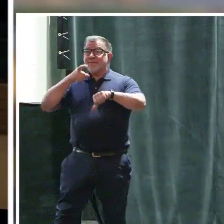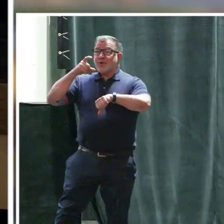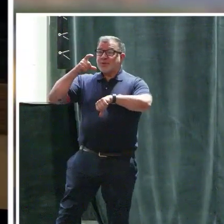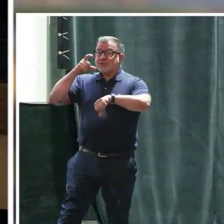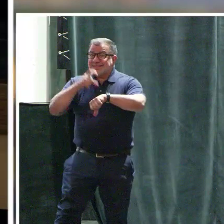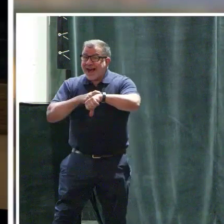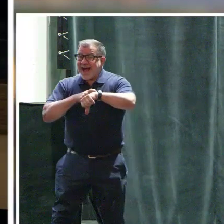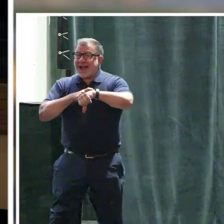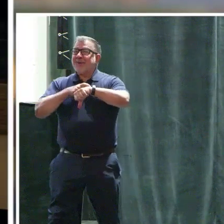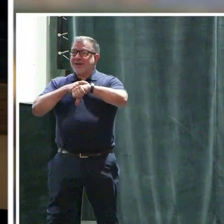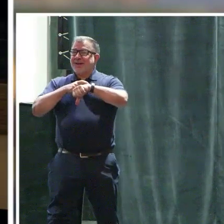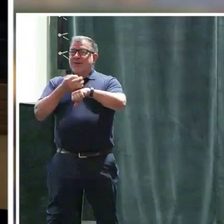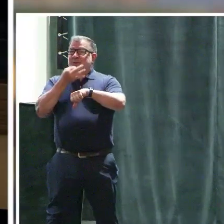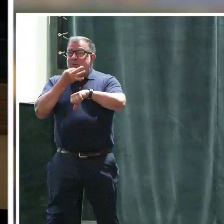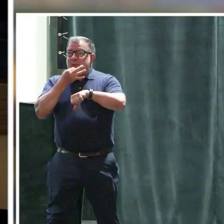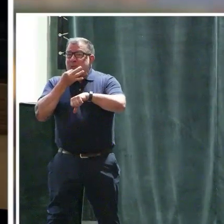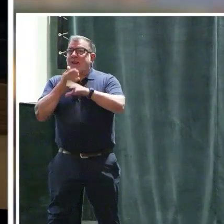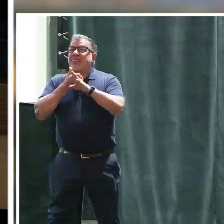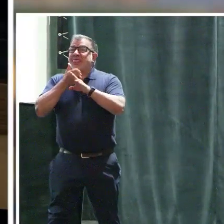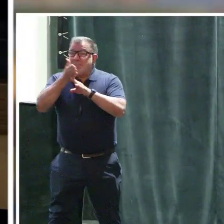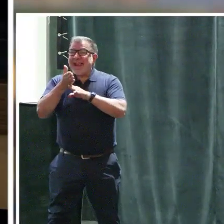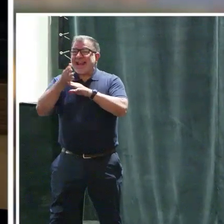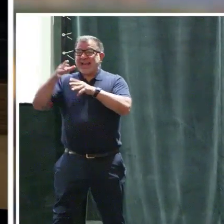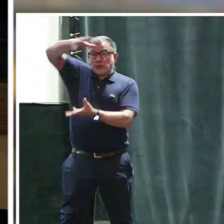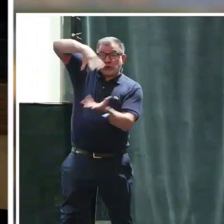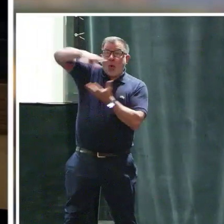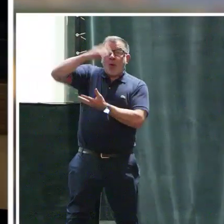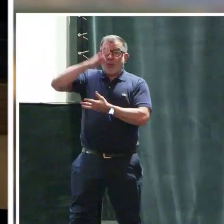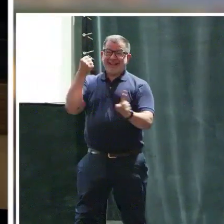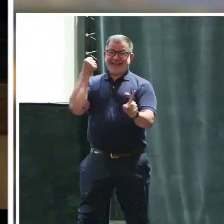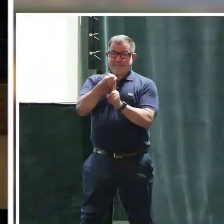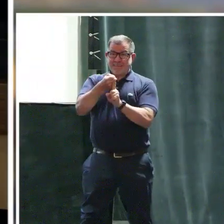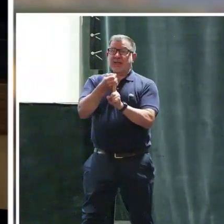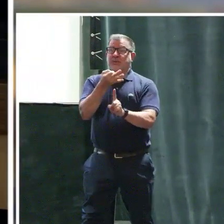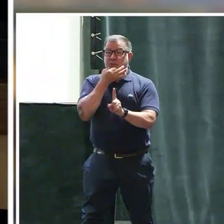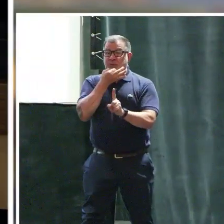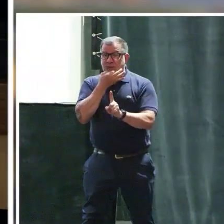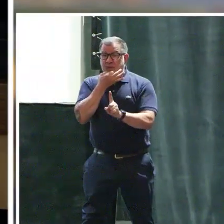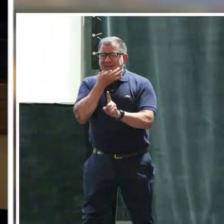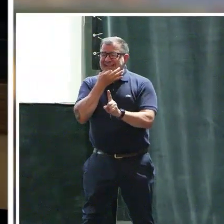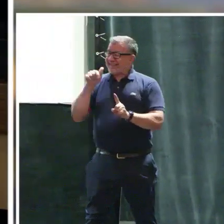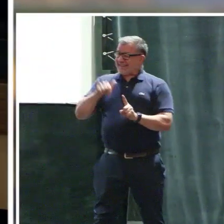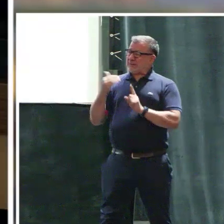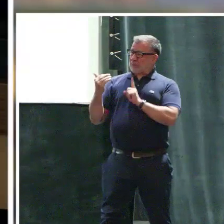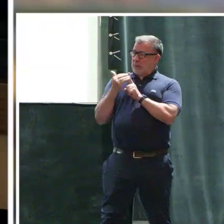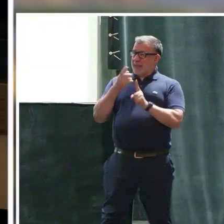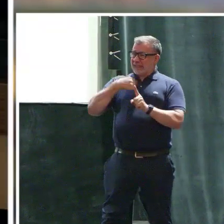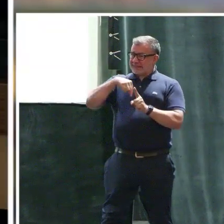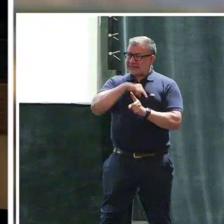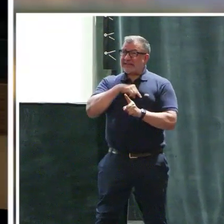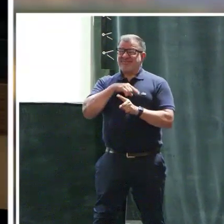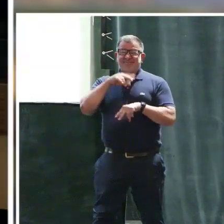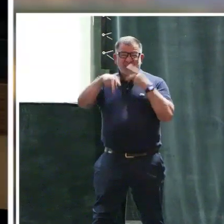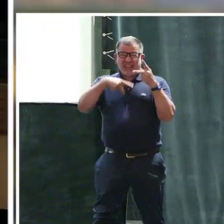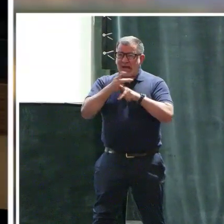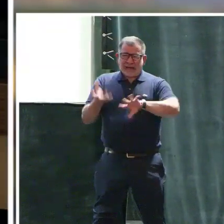named storm of this Atlantic hurricane season. Both very powerful reminders of the climate chaos that